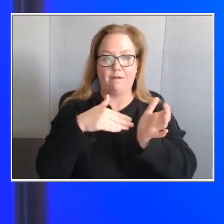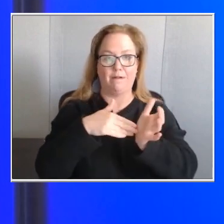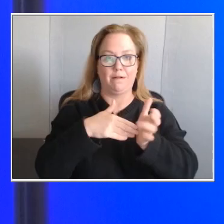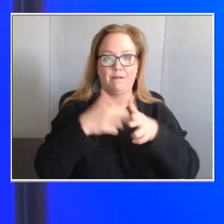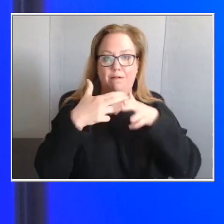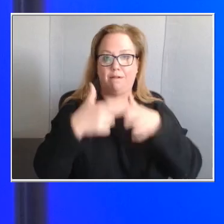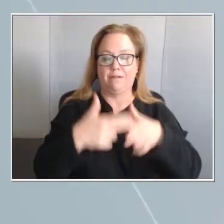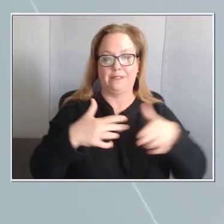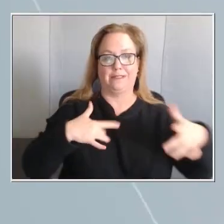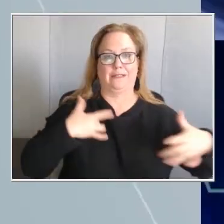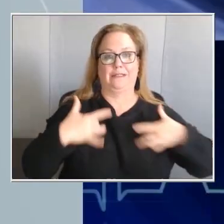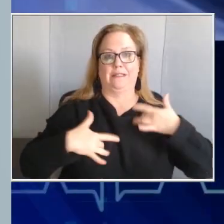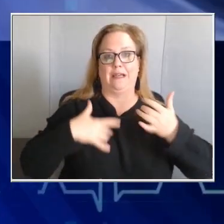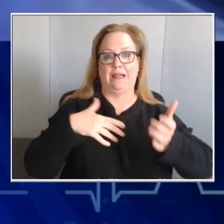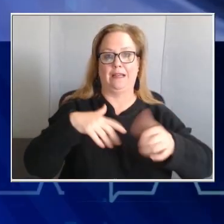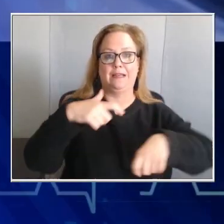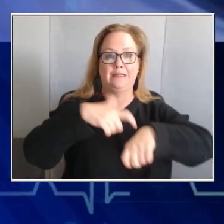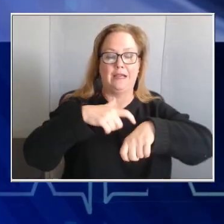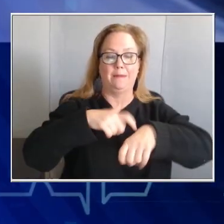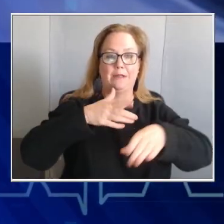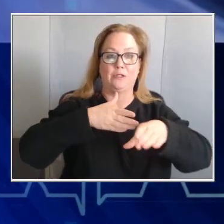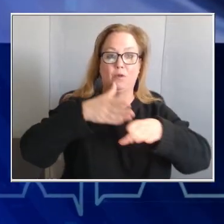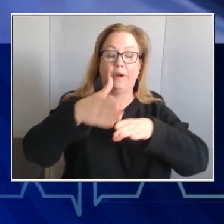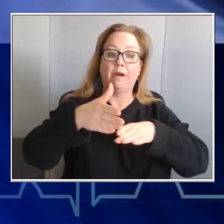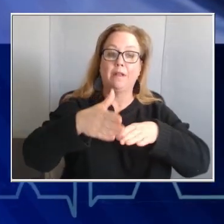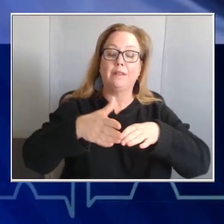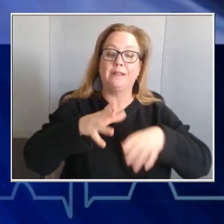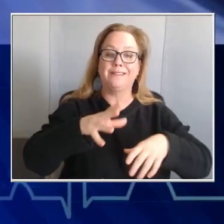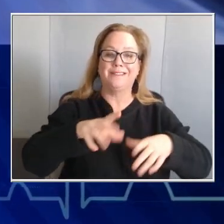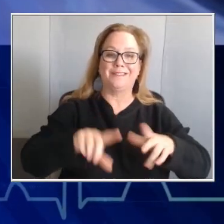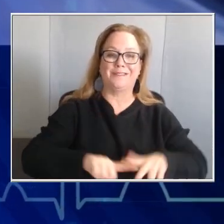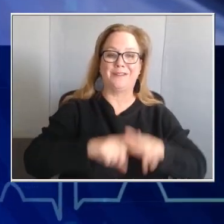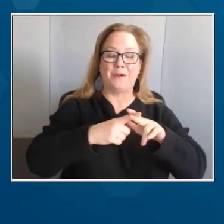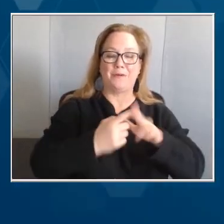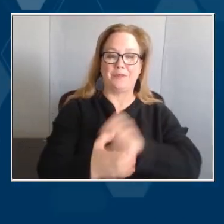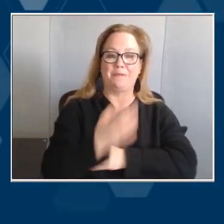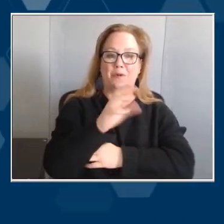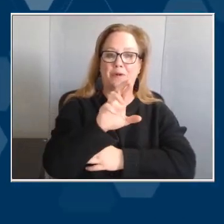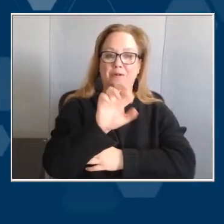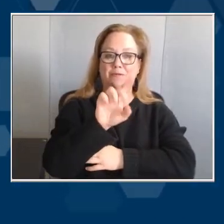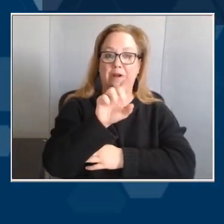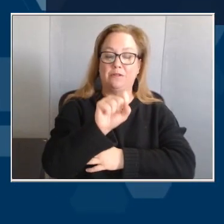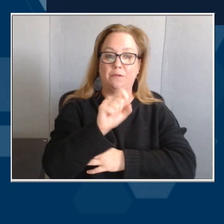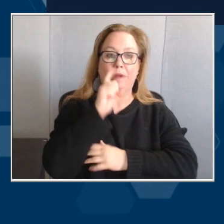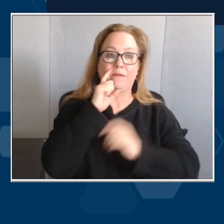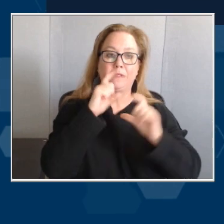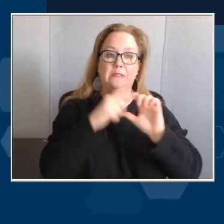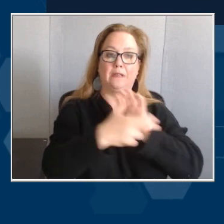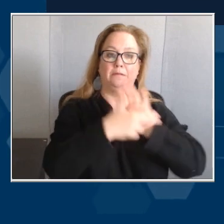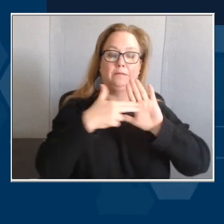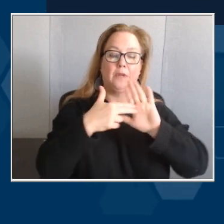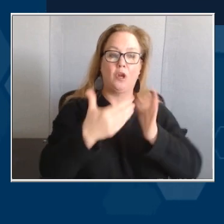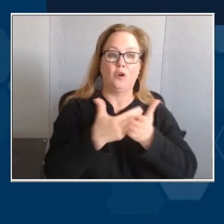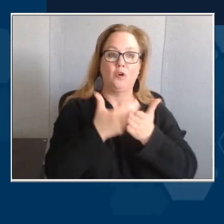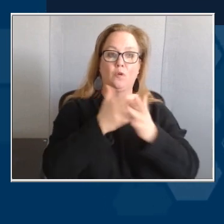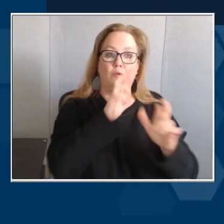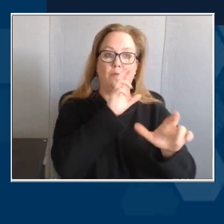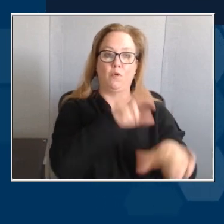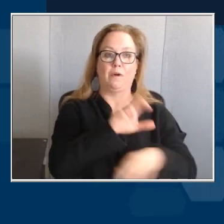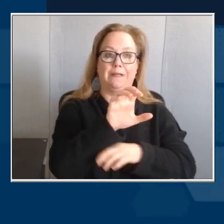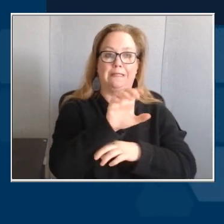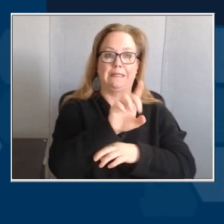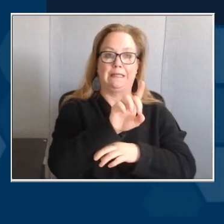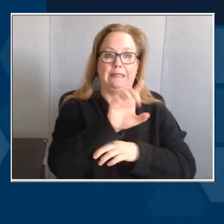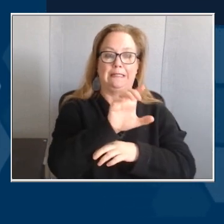his career. But let's start with our morning rounds today. You may have seen headlines about a new CDC report warning of a deadly